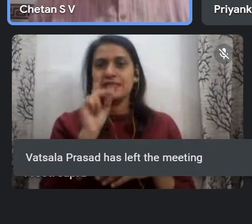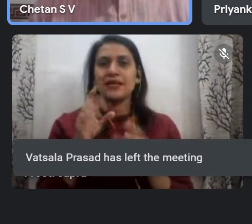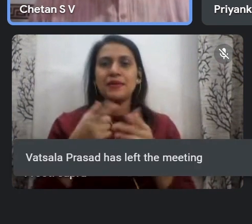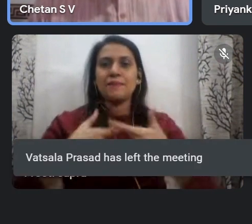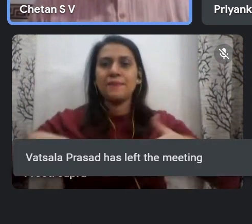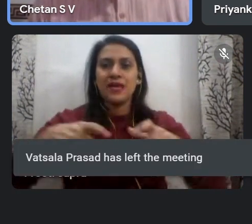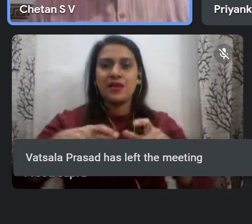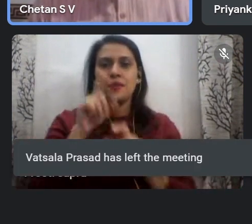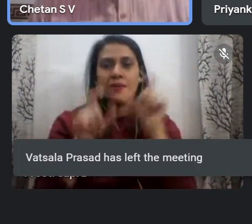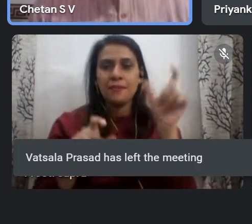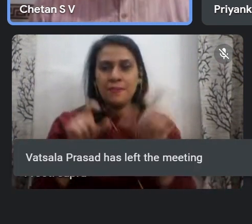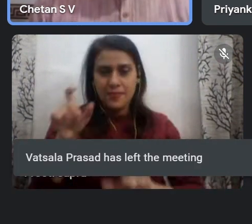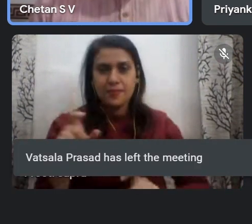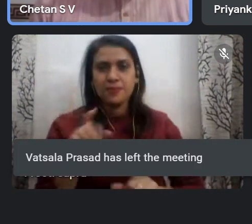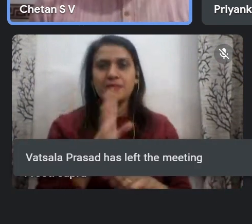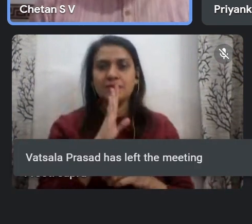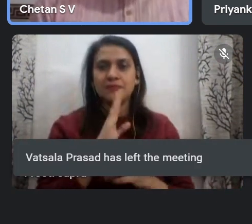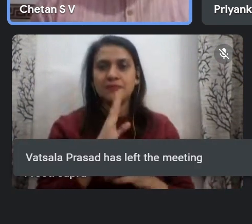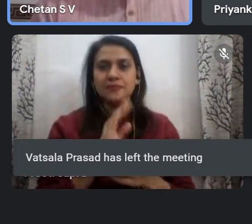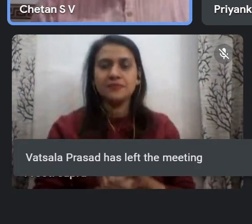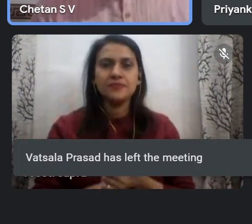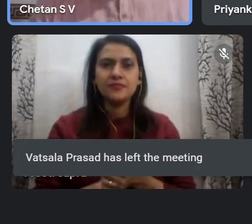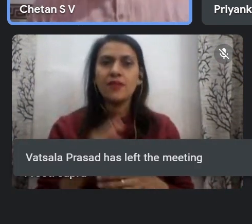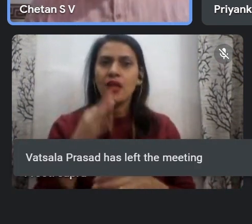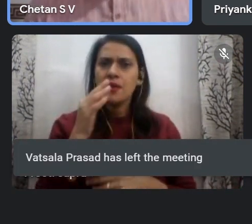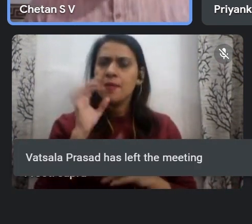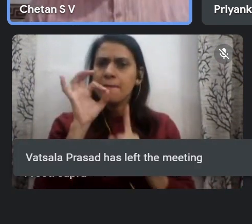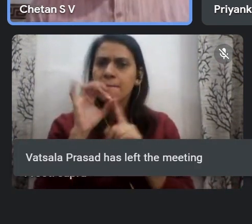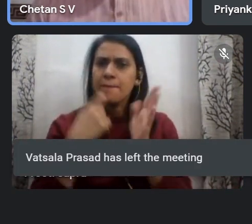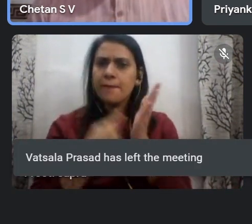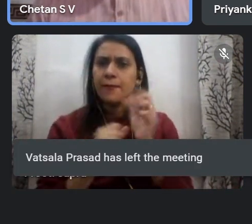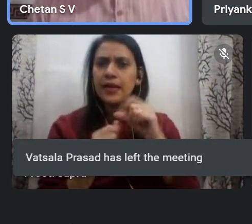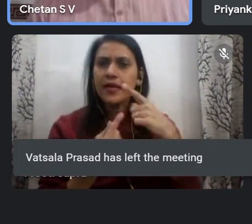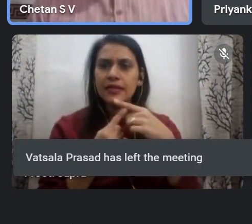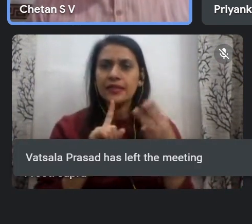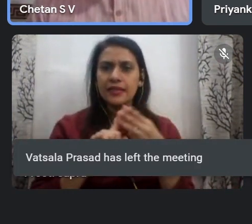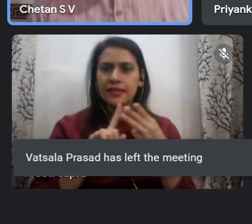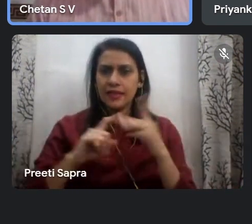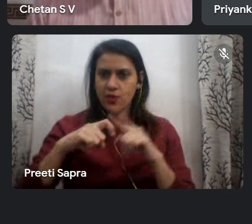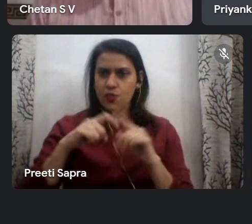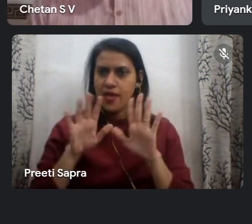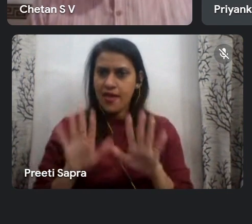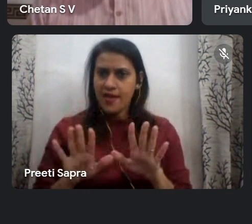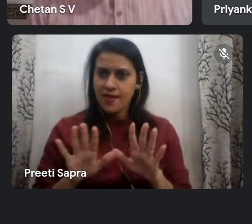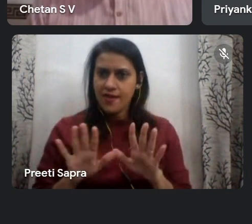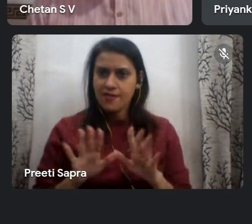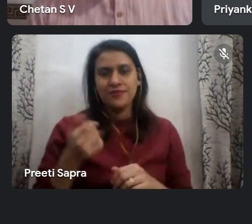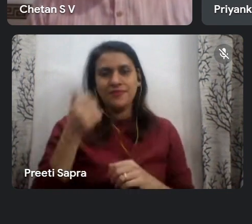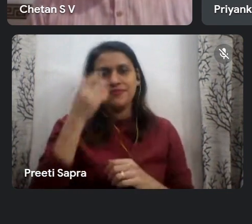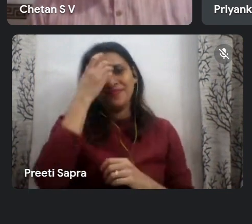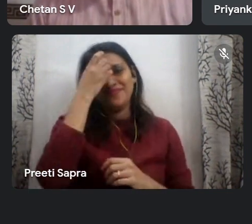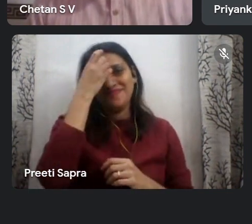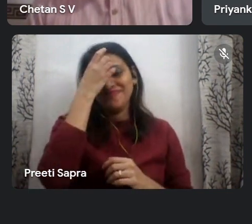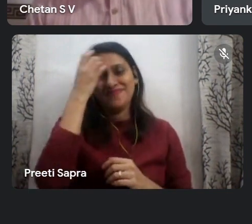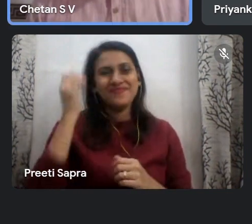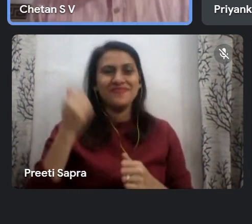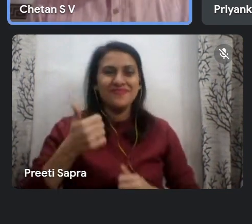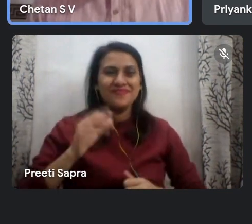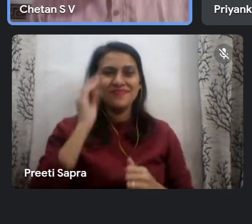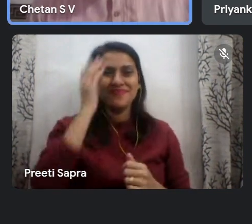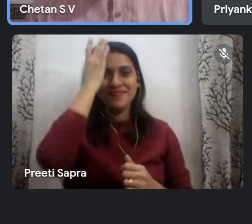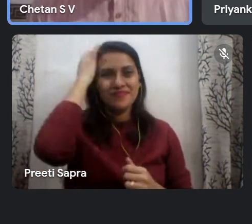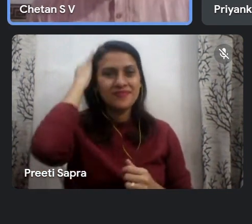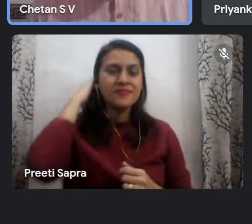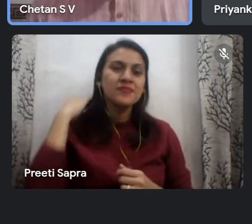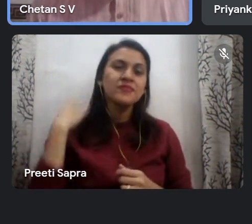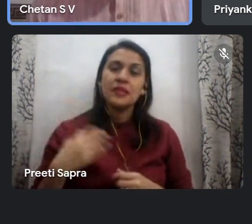panel. Pratik, I hope you're here. I Hi, I'm here. Hi. All right, good. You